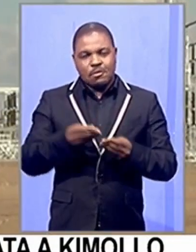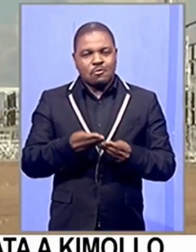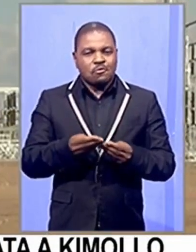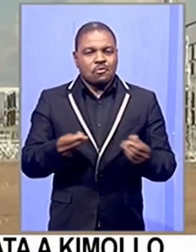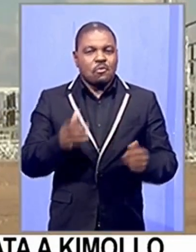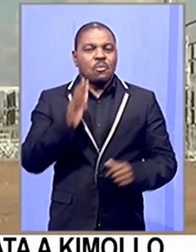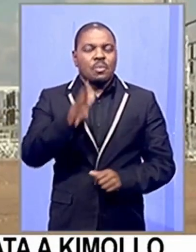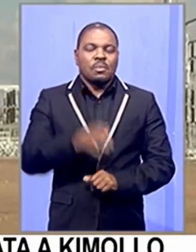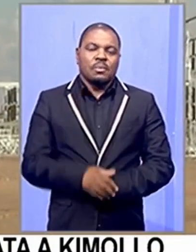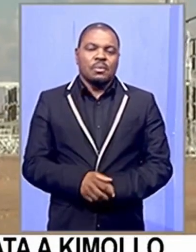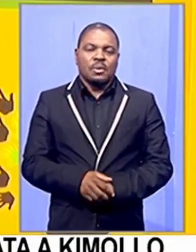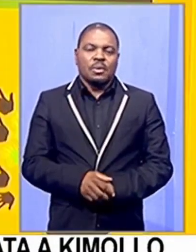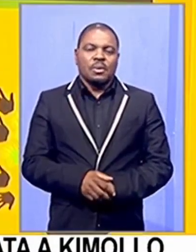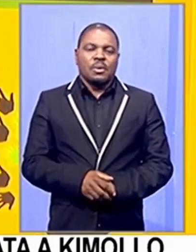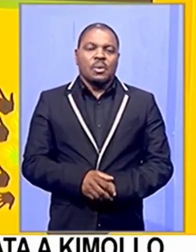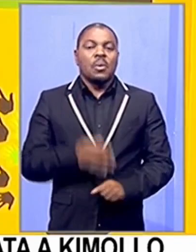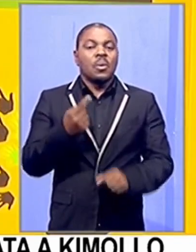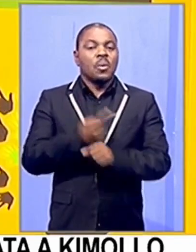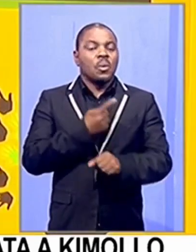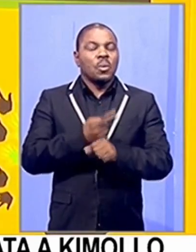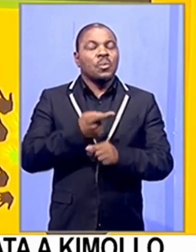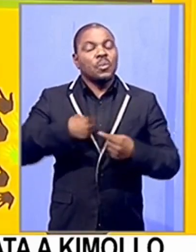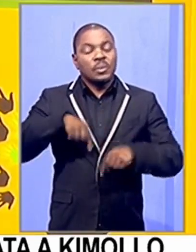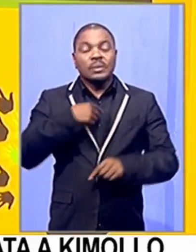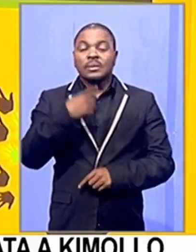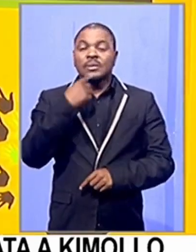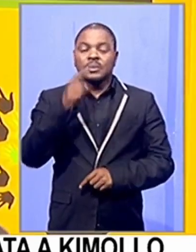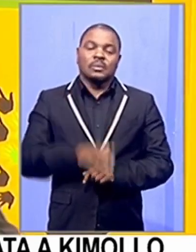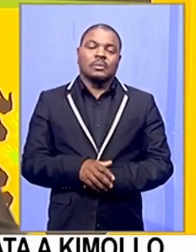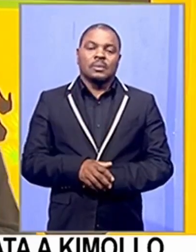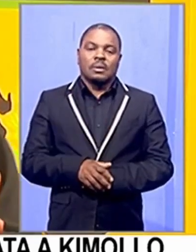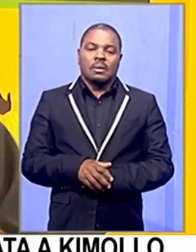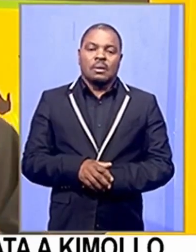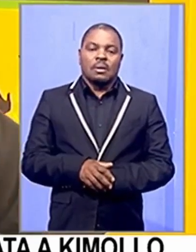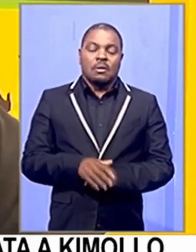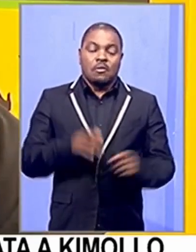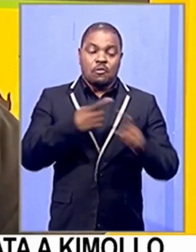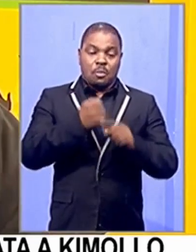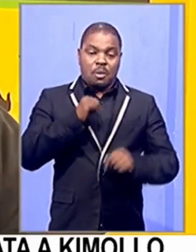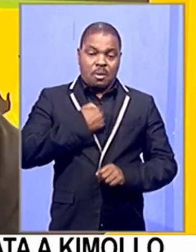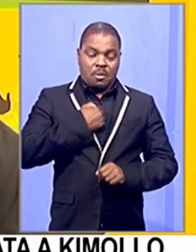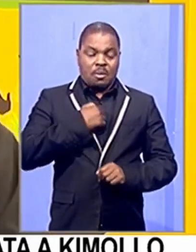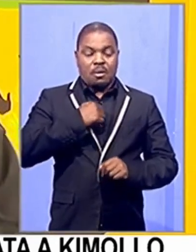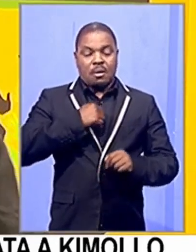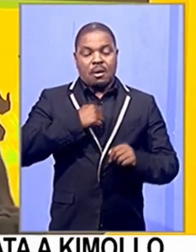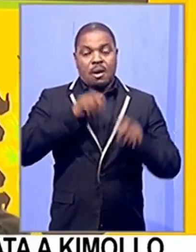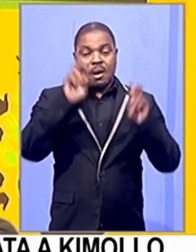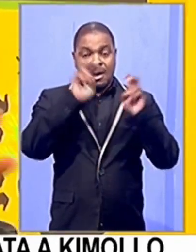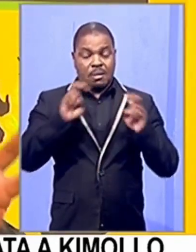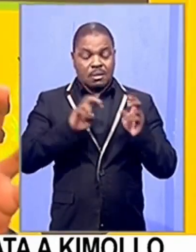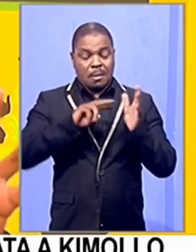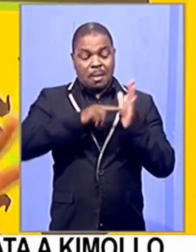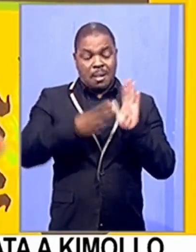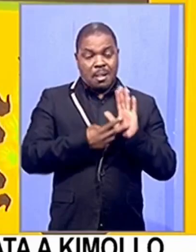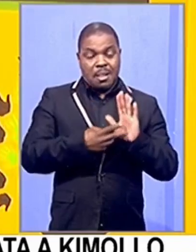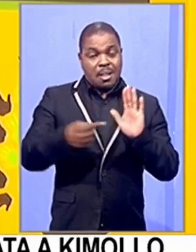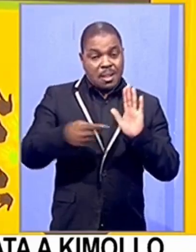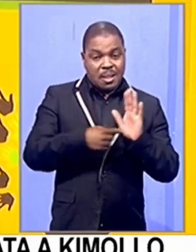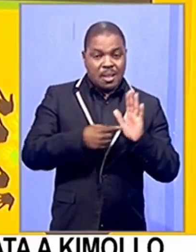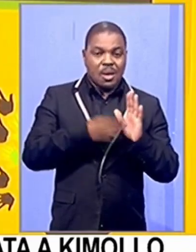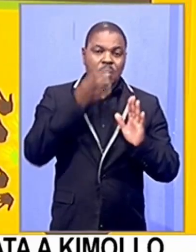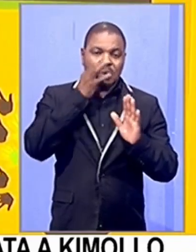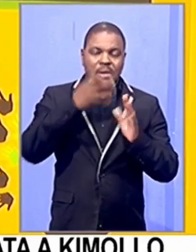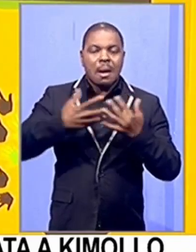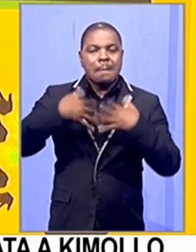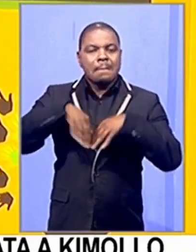rarollwa. We've always said in our energy plan that we're going to have a mixed